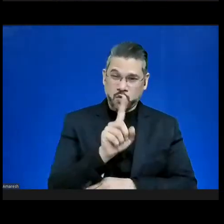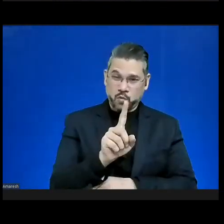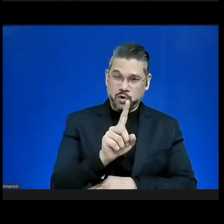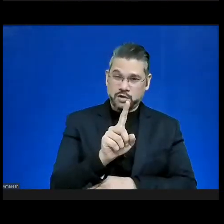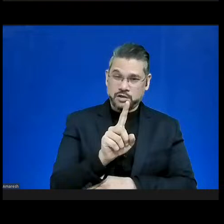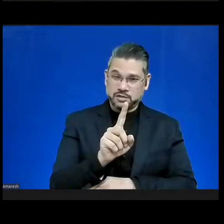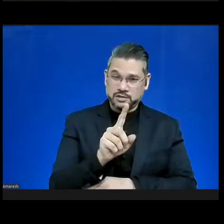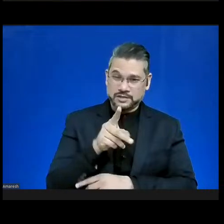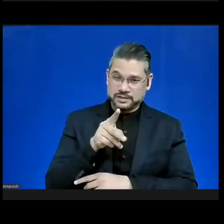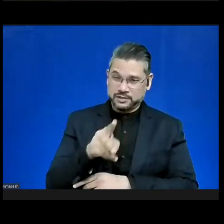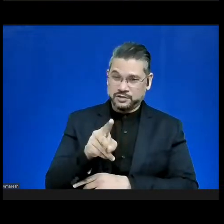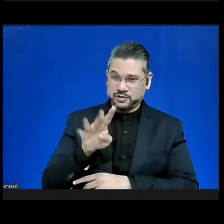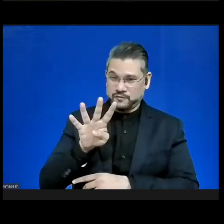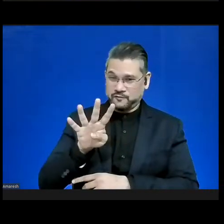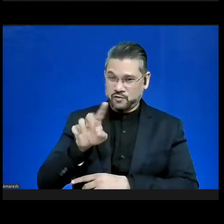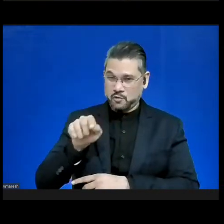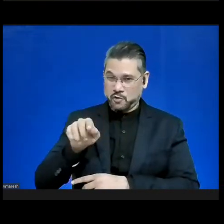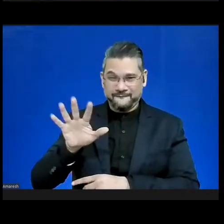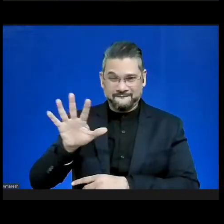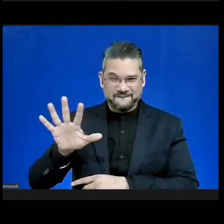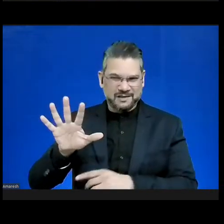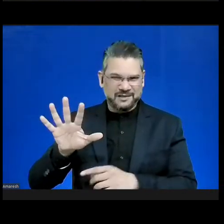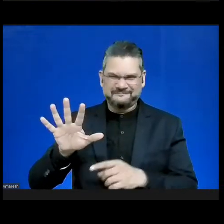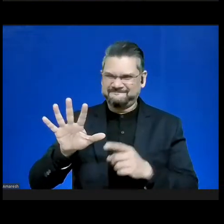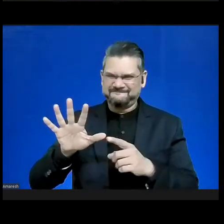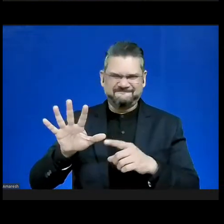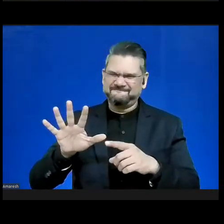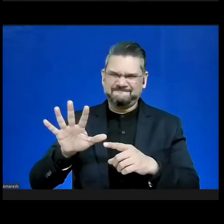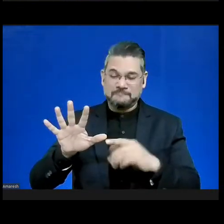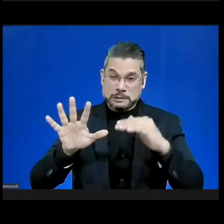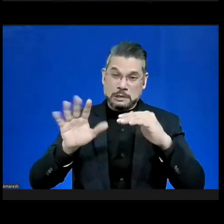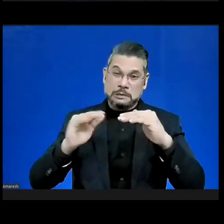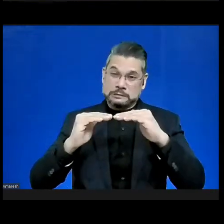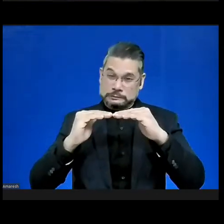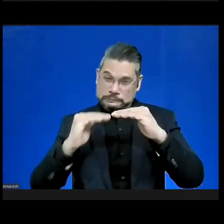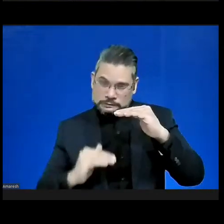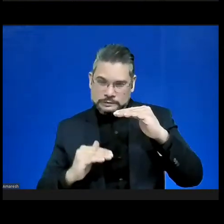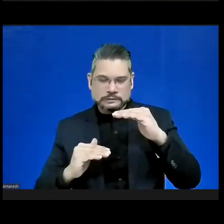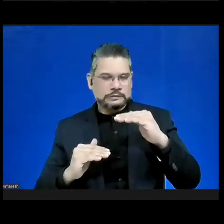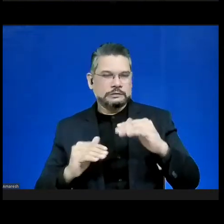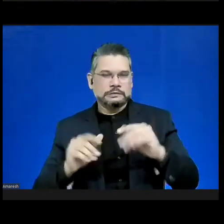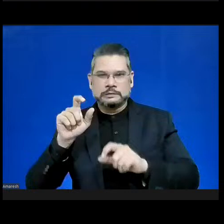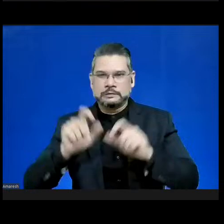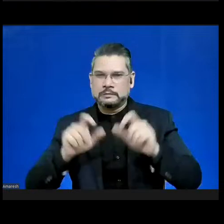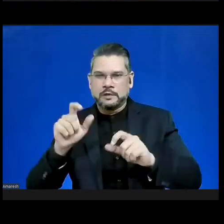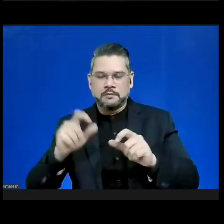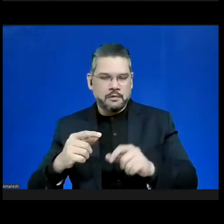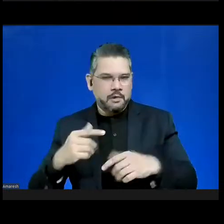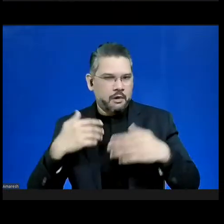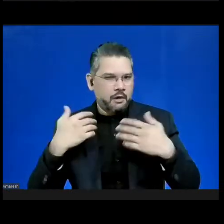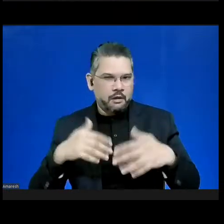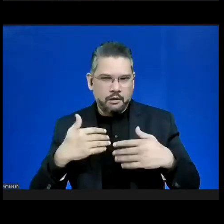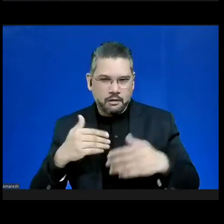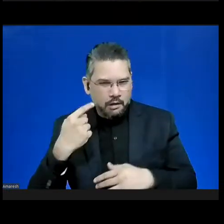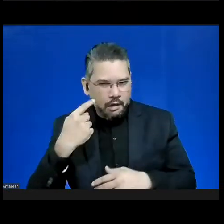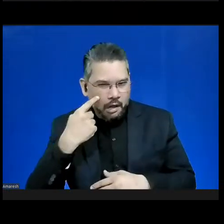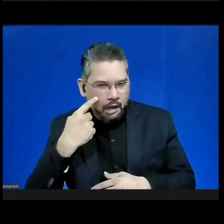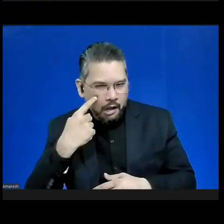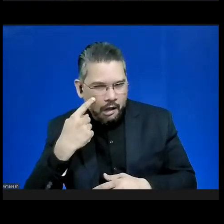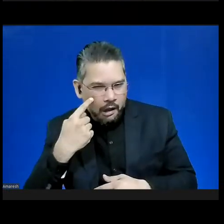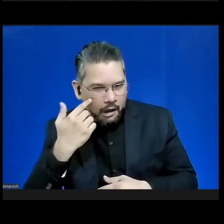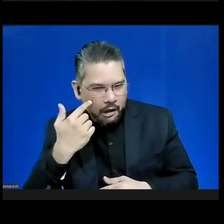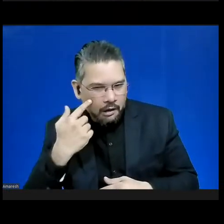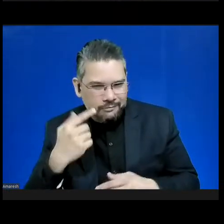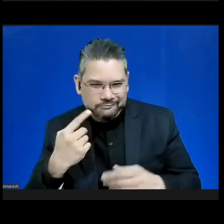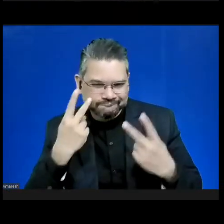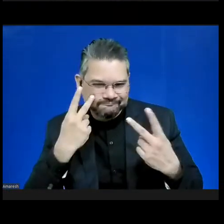1:4.5. Below that, probably people will not be able to see it to the extent that you have. So